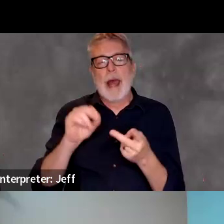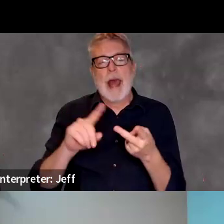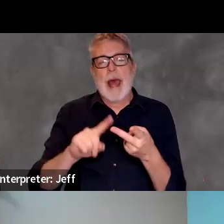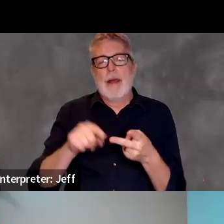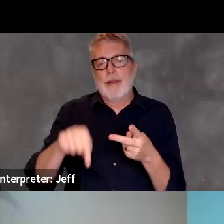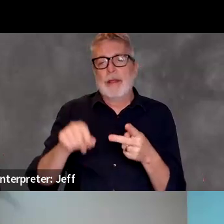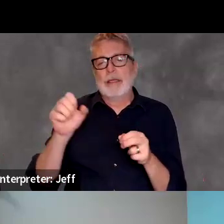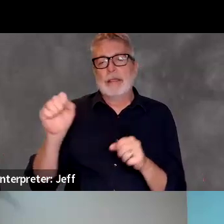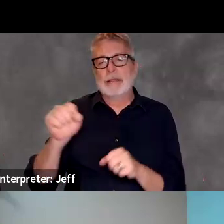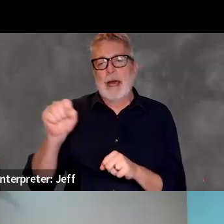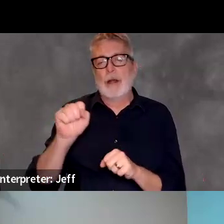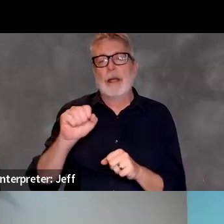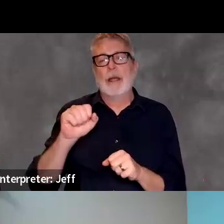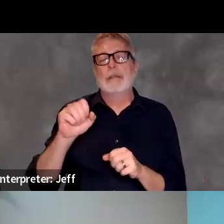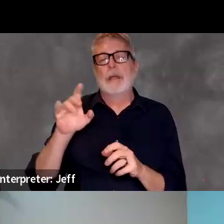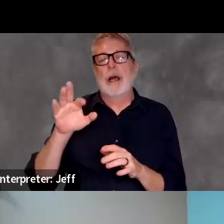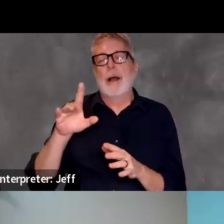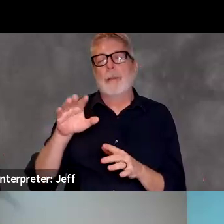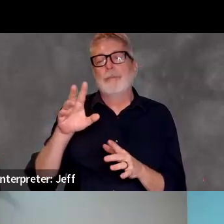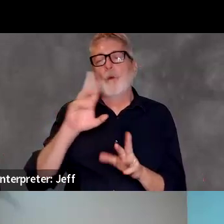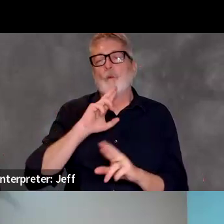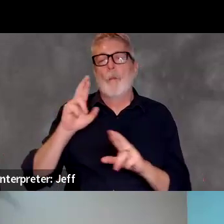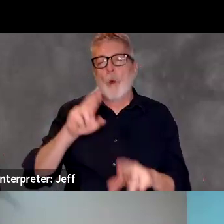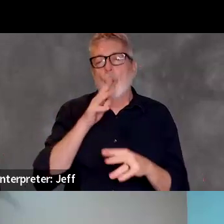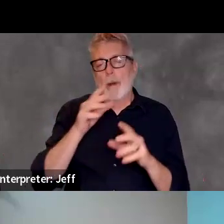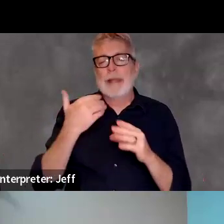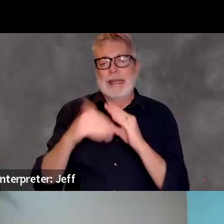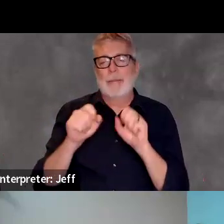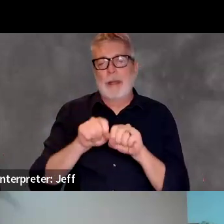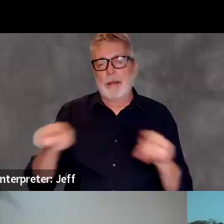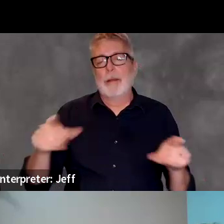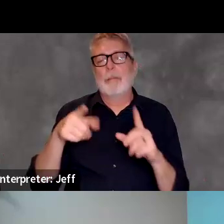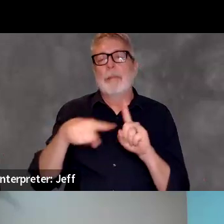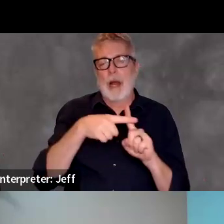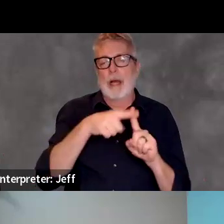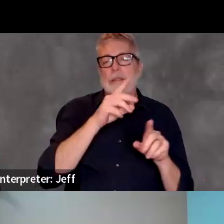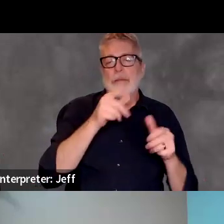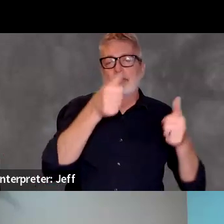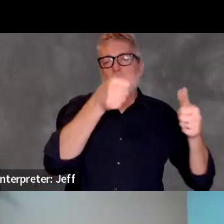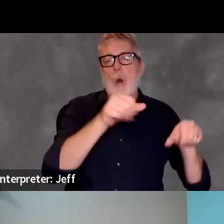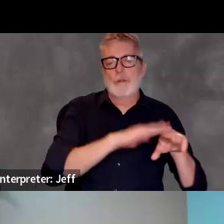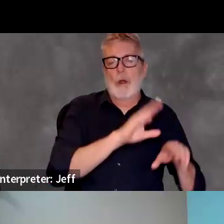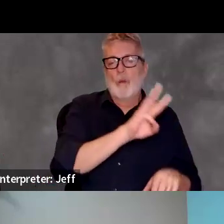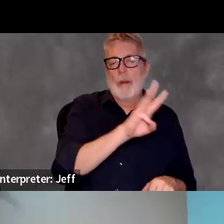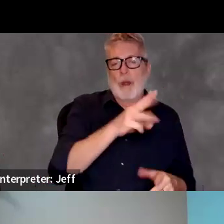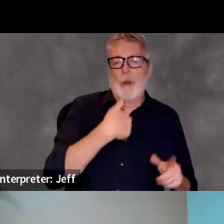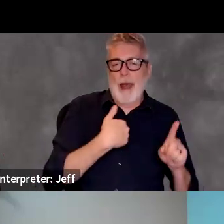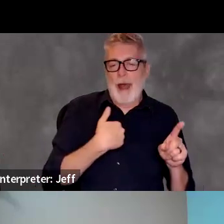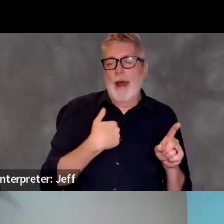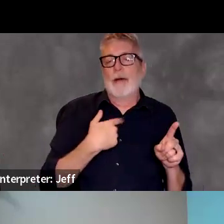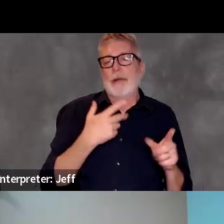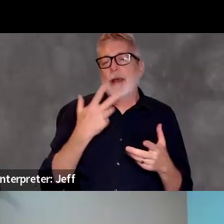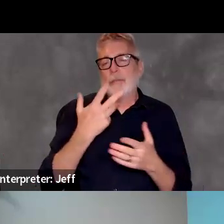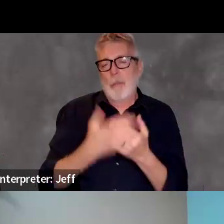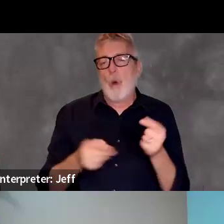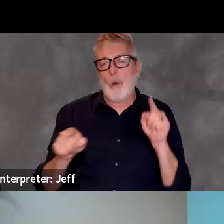report, that will be sent out by email and then also posted on our website. We'll have those links in it too.